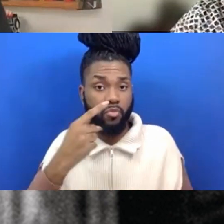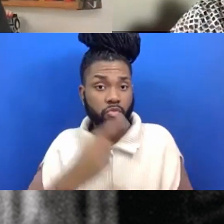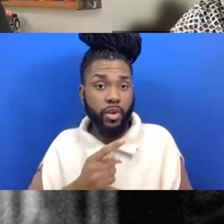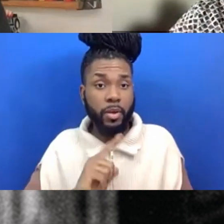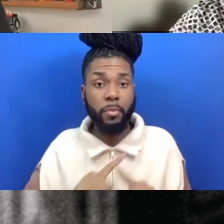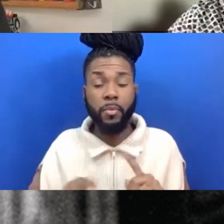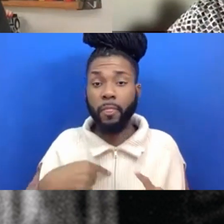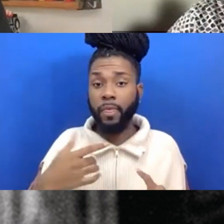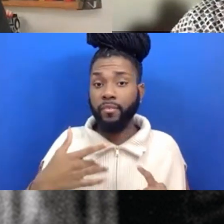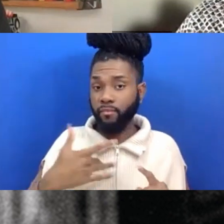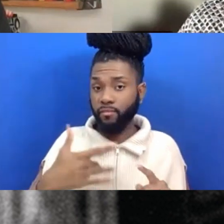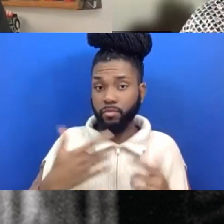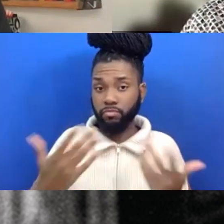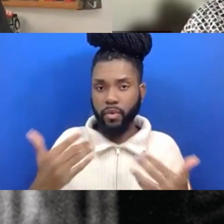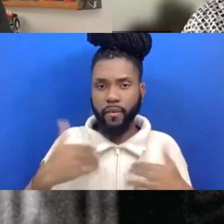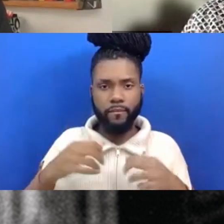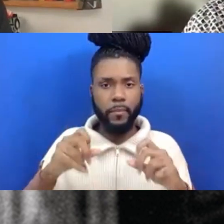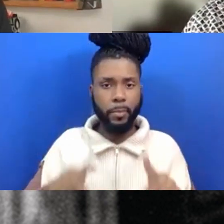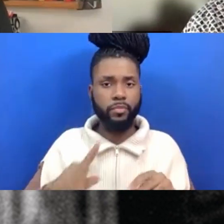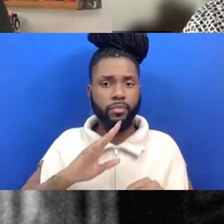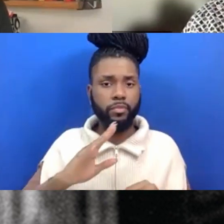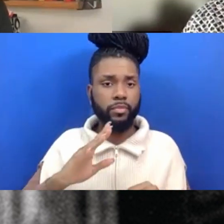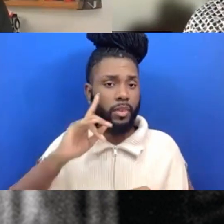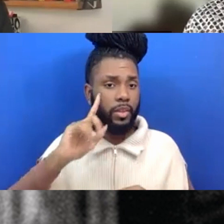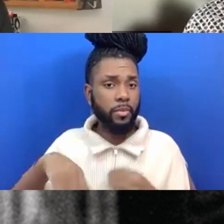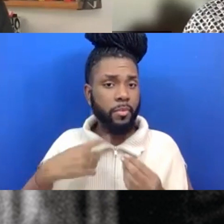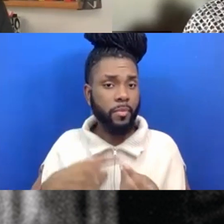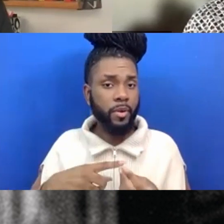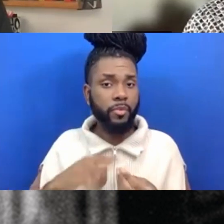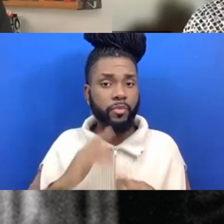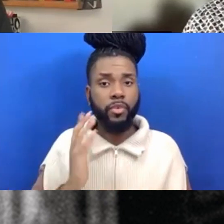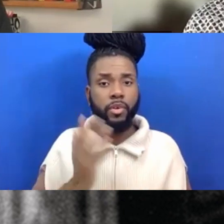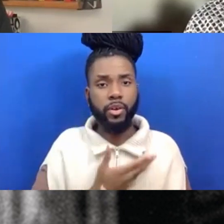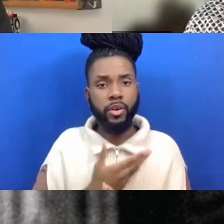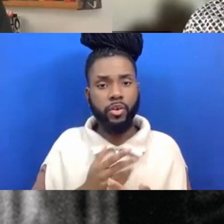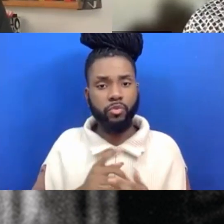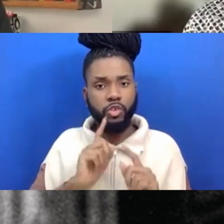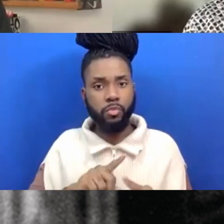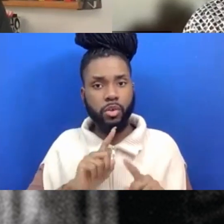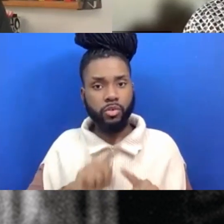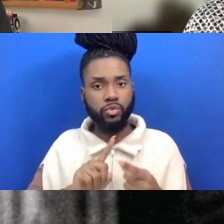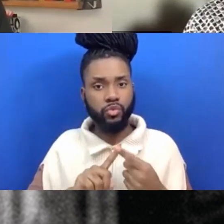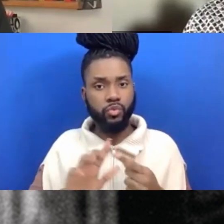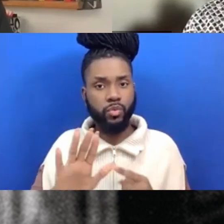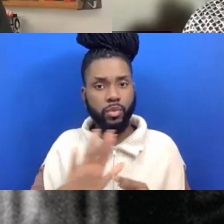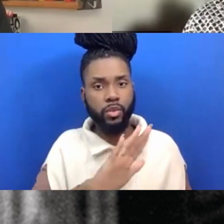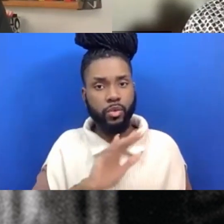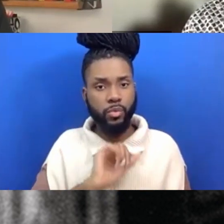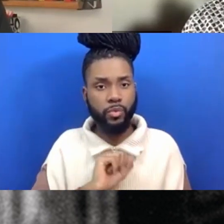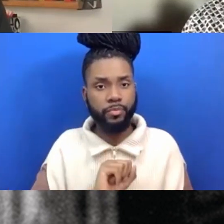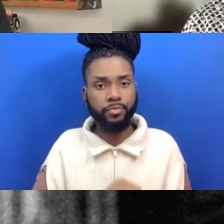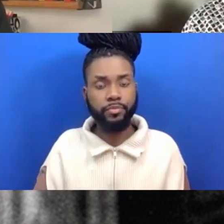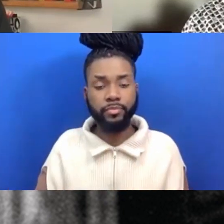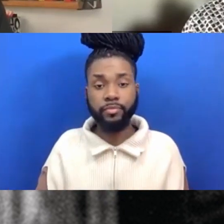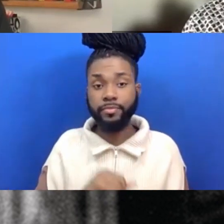opportunity to think about our responses to those works that